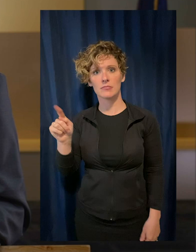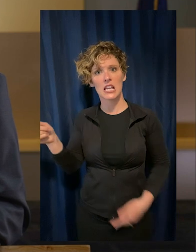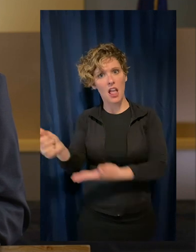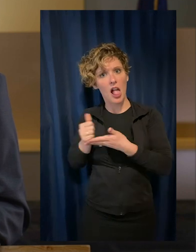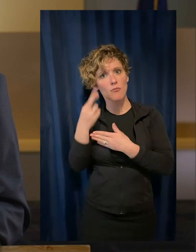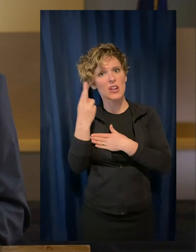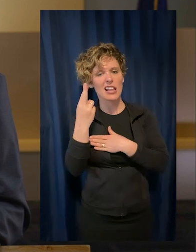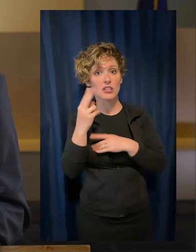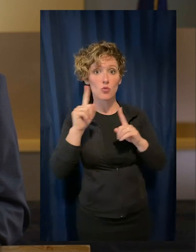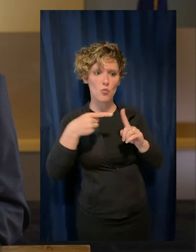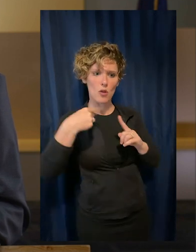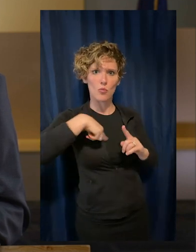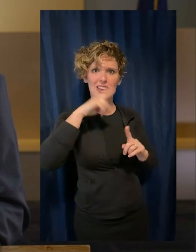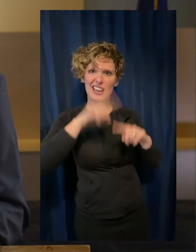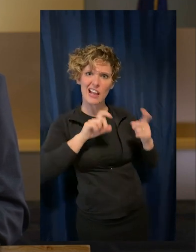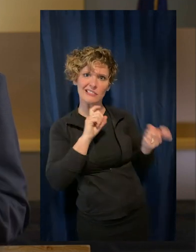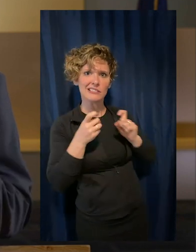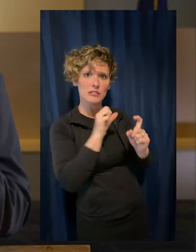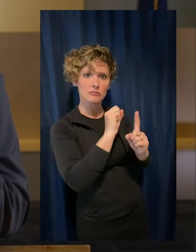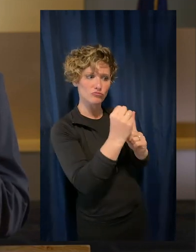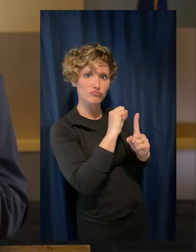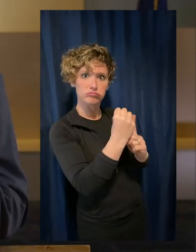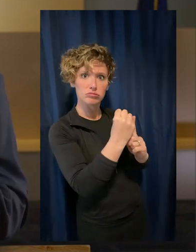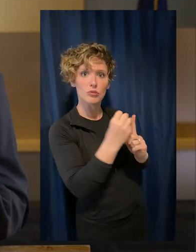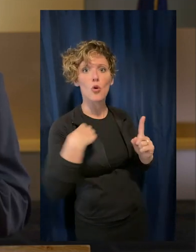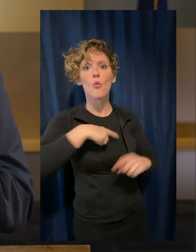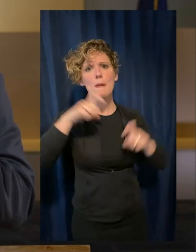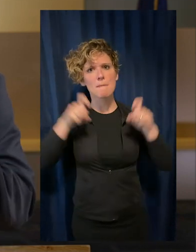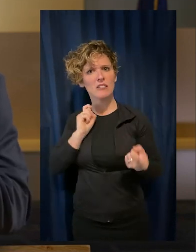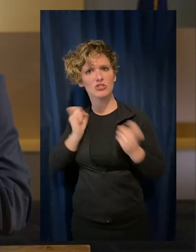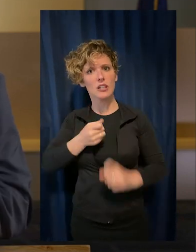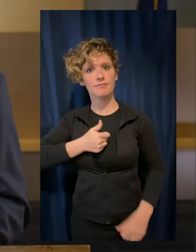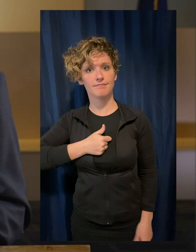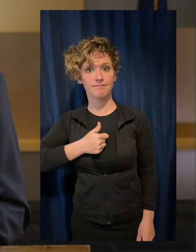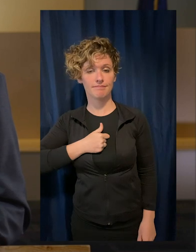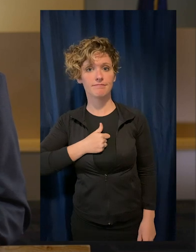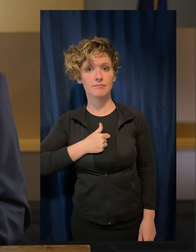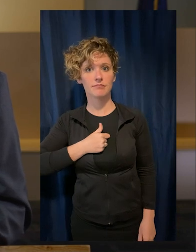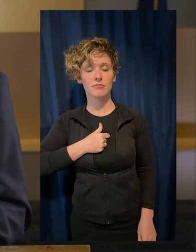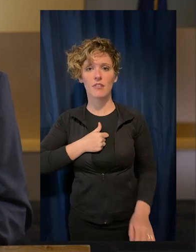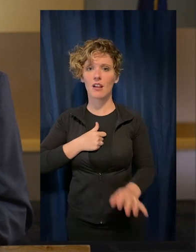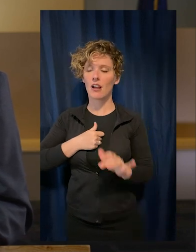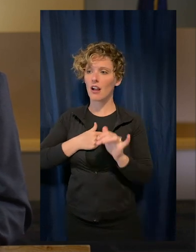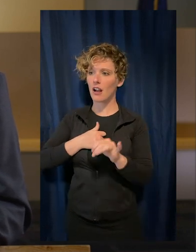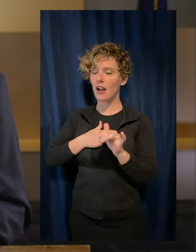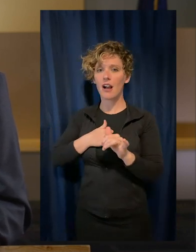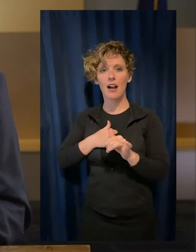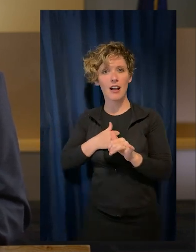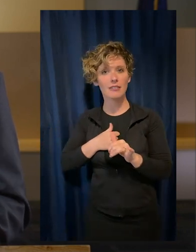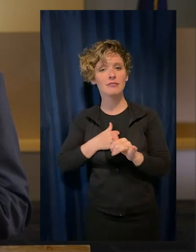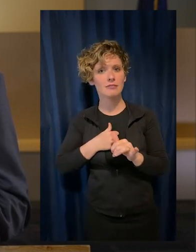are challenged to change ourselves." He then went on to say, "Everything can be taken from a man, but one